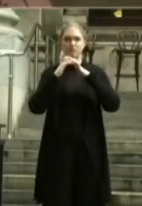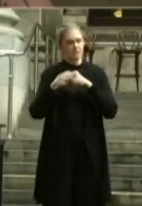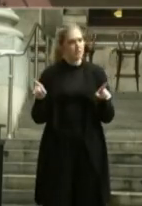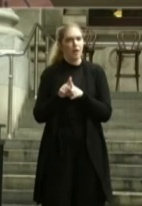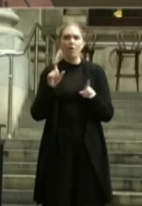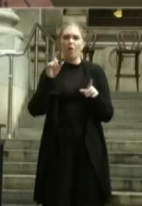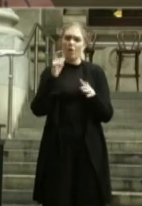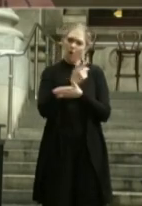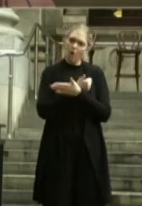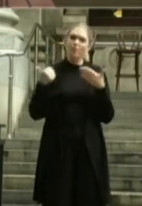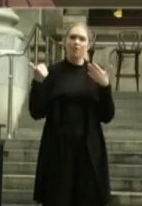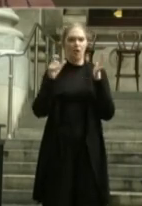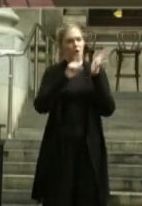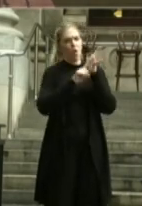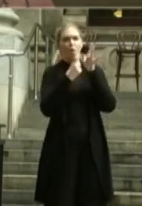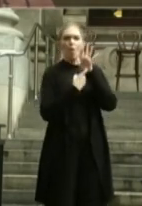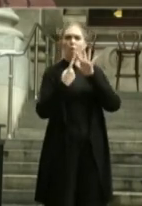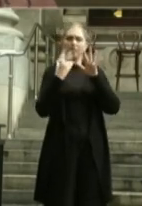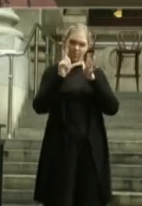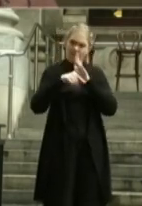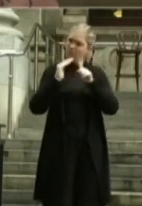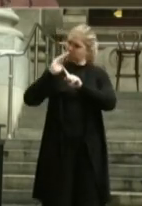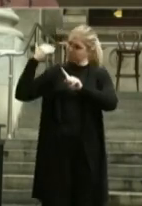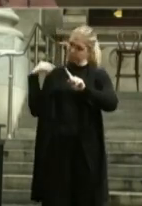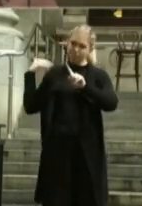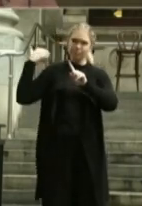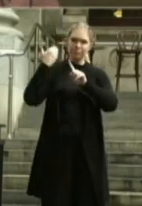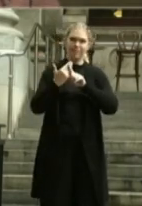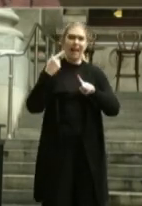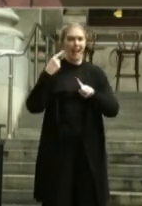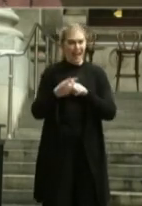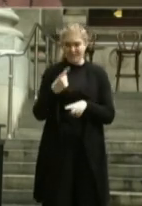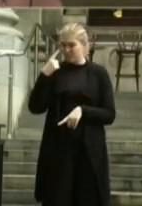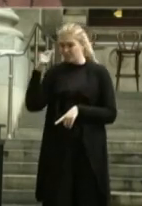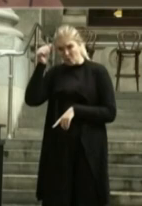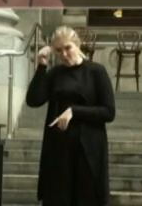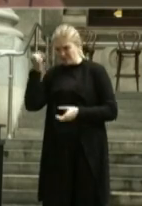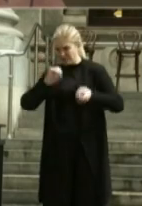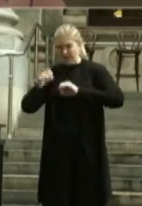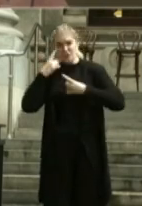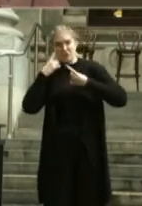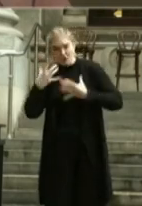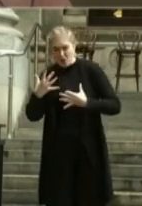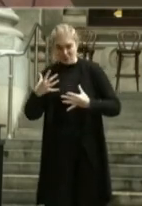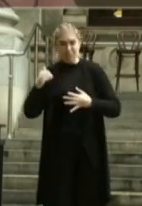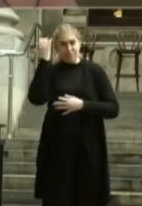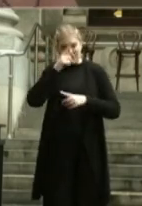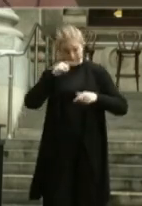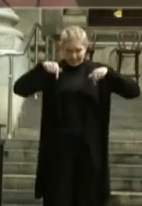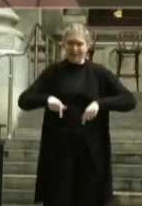according to the common law from time immemorial, and according to the science of more than 60,000 years